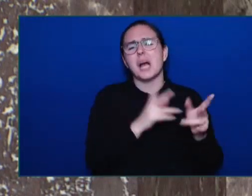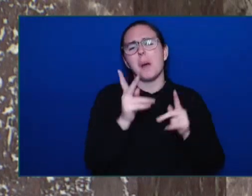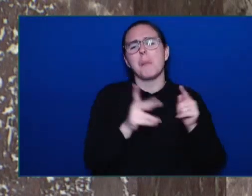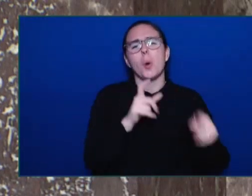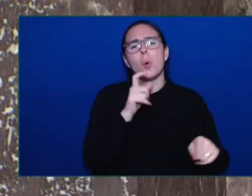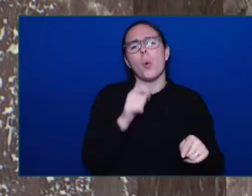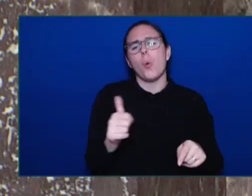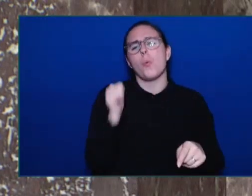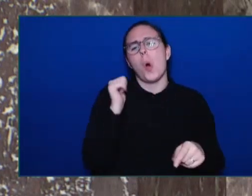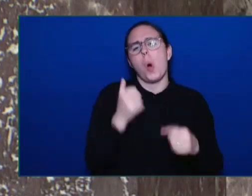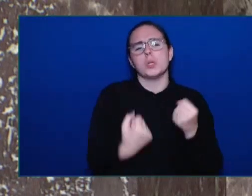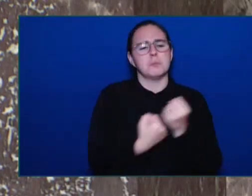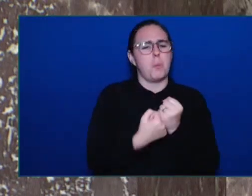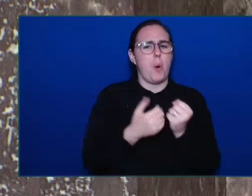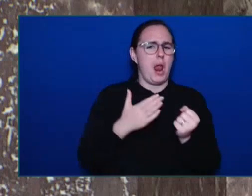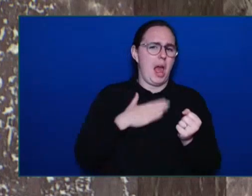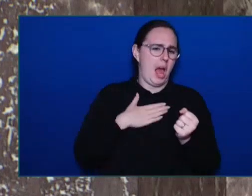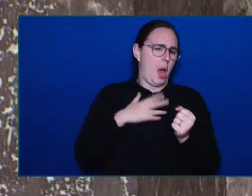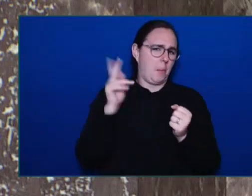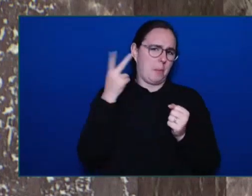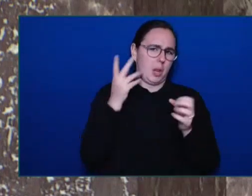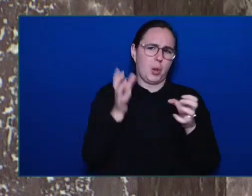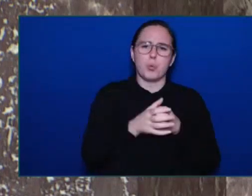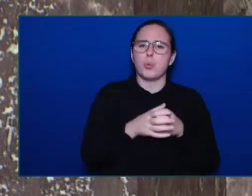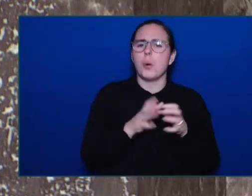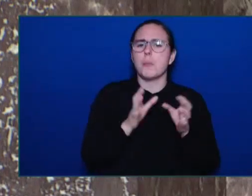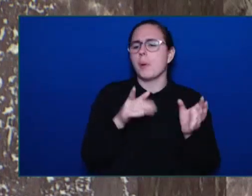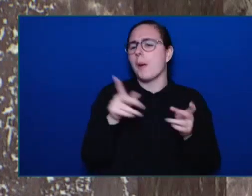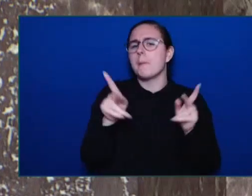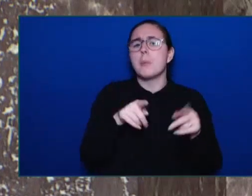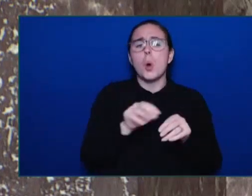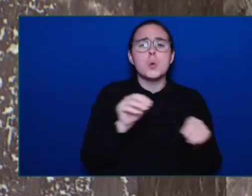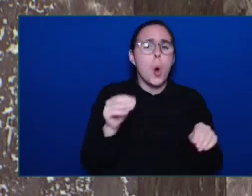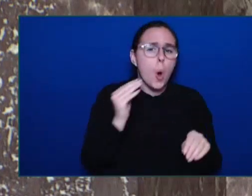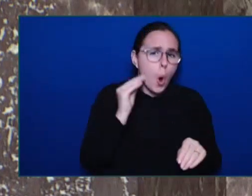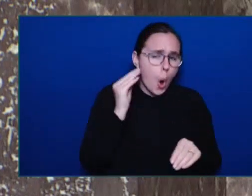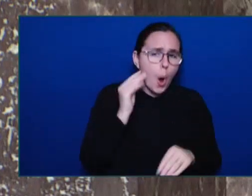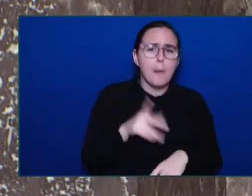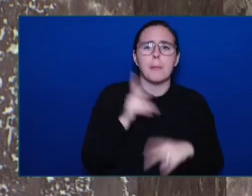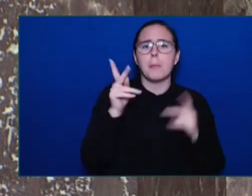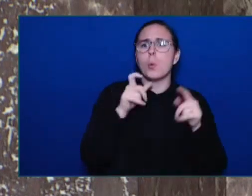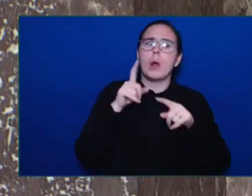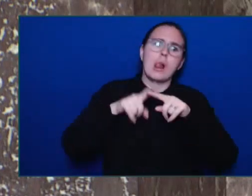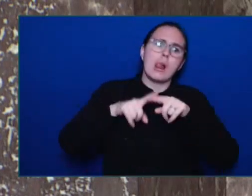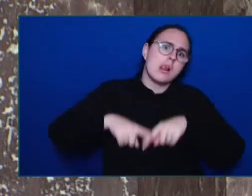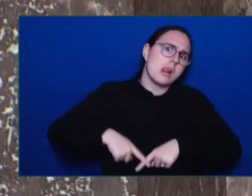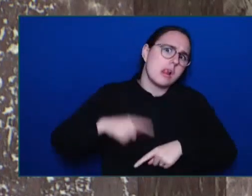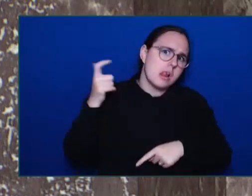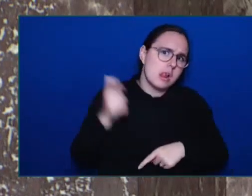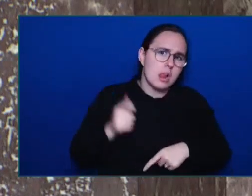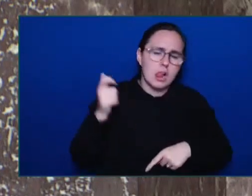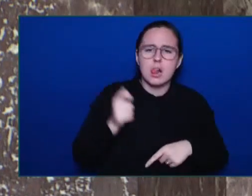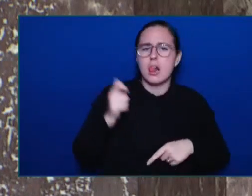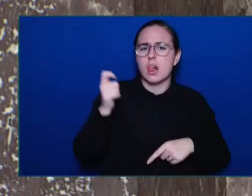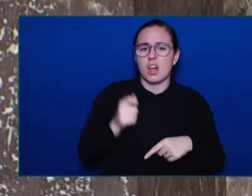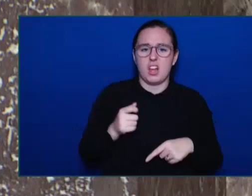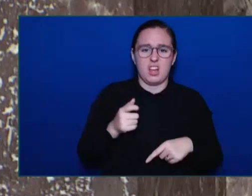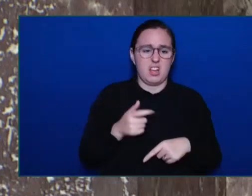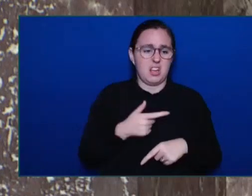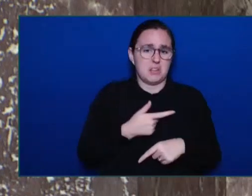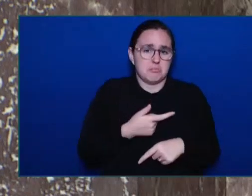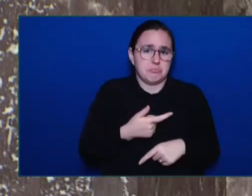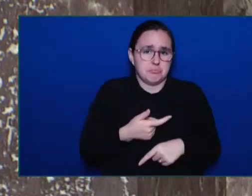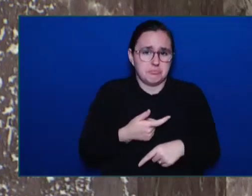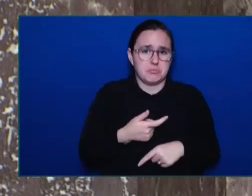dependent on social supports, Honourable Speaker. That's why for decades there was no investments in housing to support the most vulnerable people in this